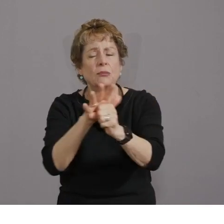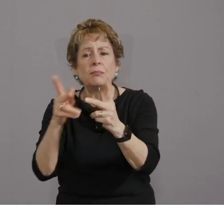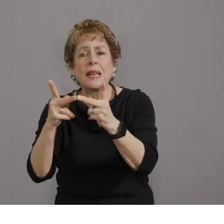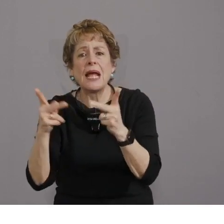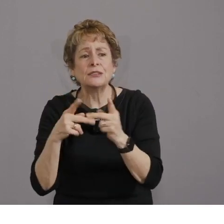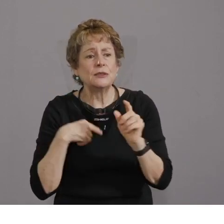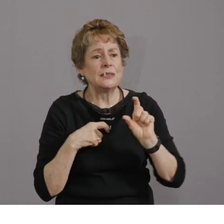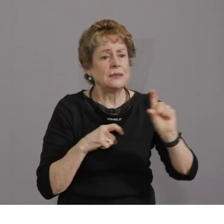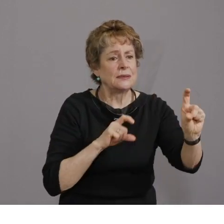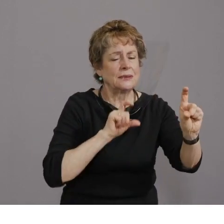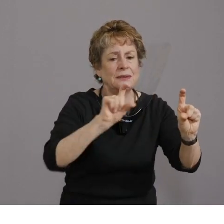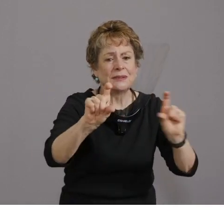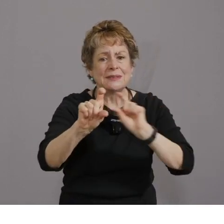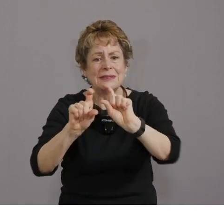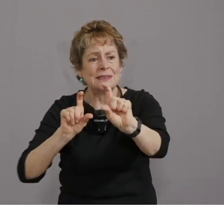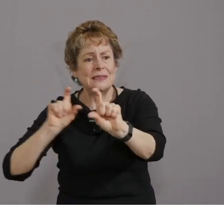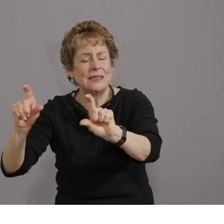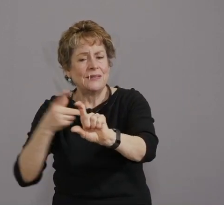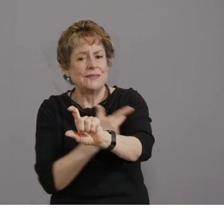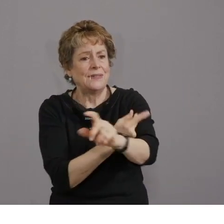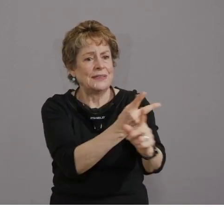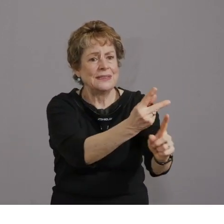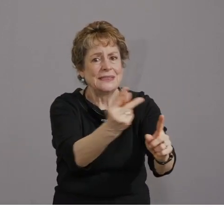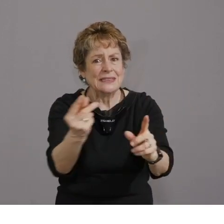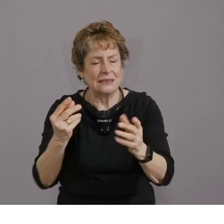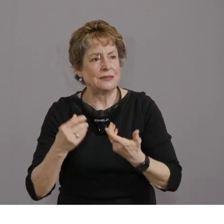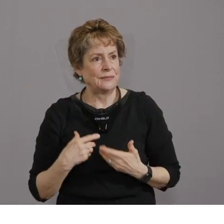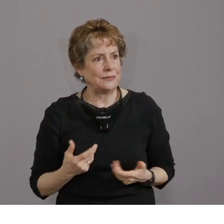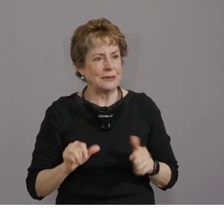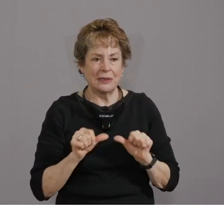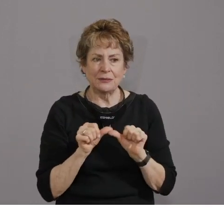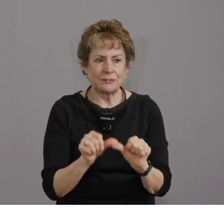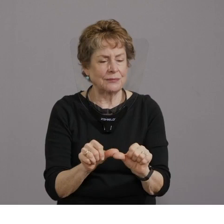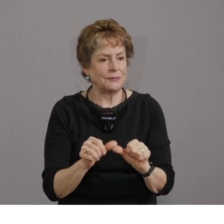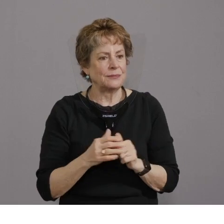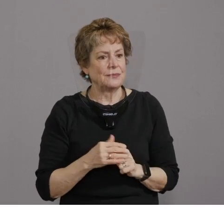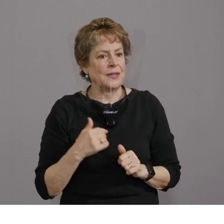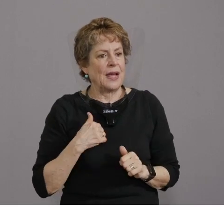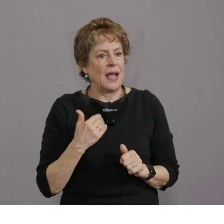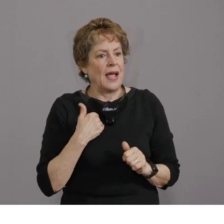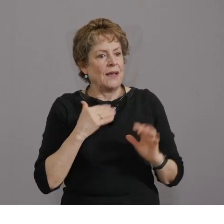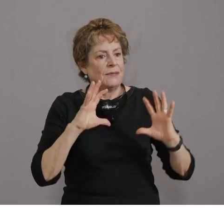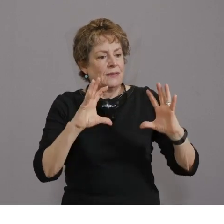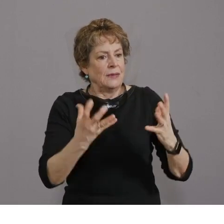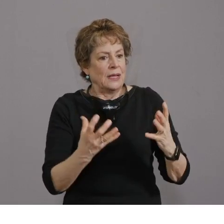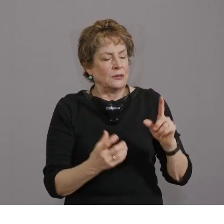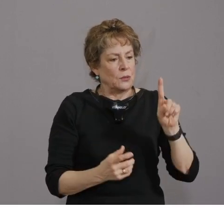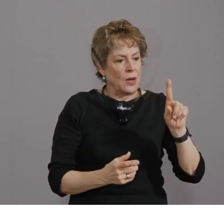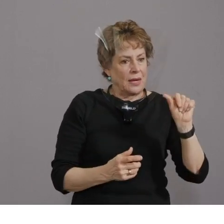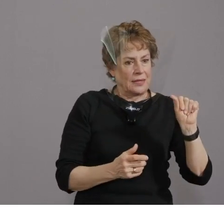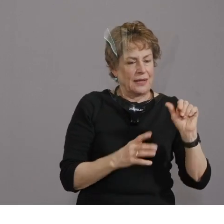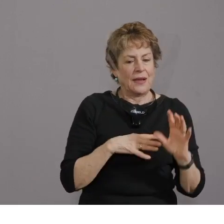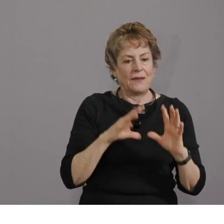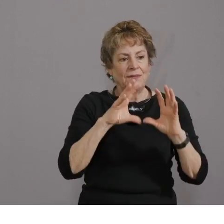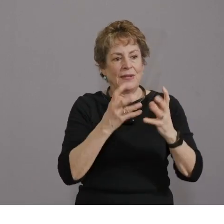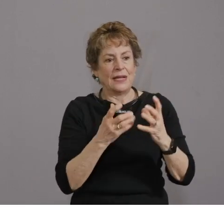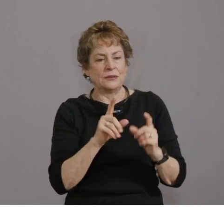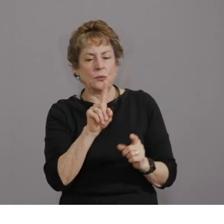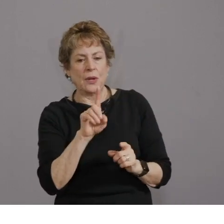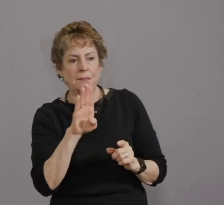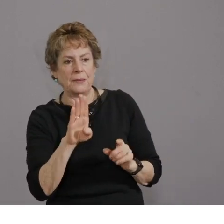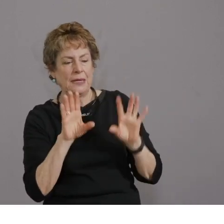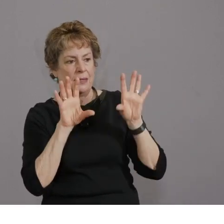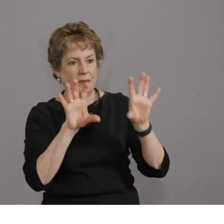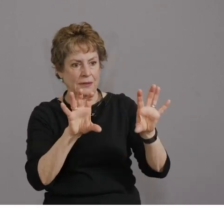So we have initial phase 1A and phase 1B vaccination sites throughout the state. We have over 200